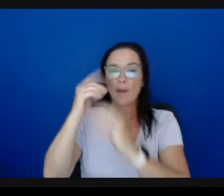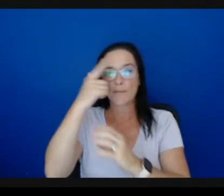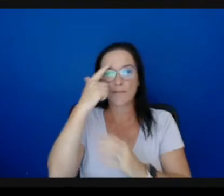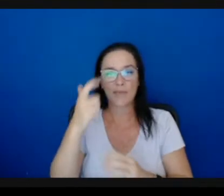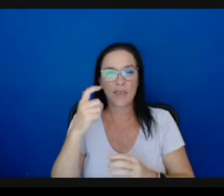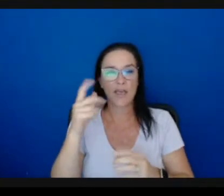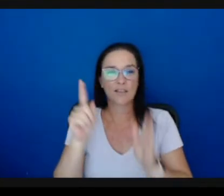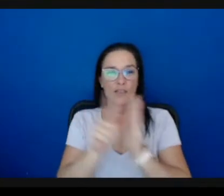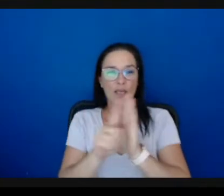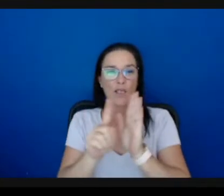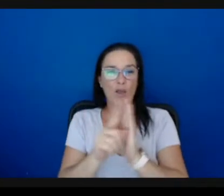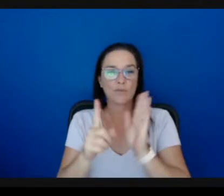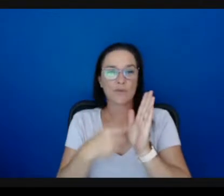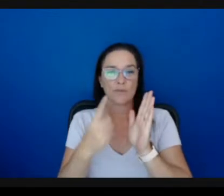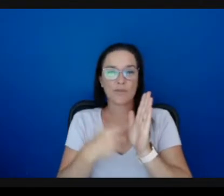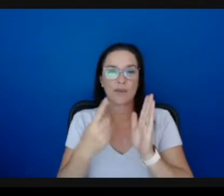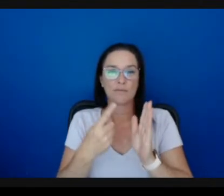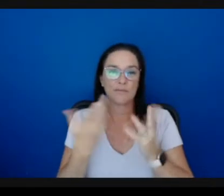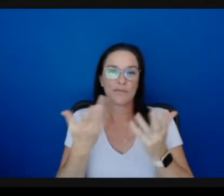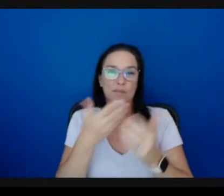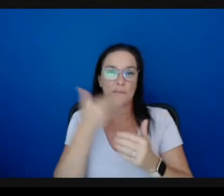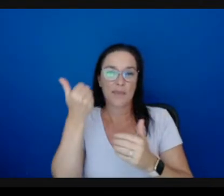is sometimes the best one.